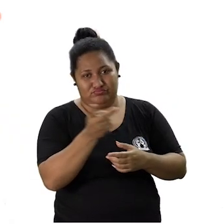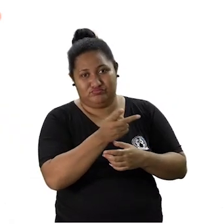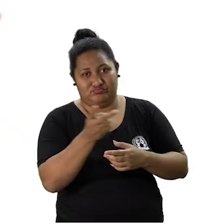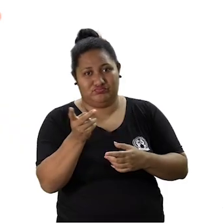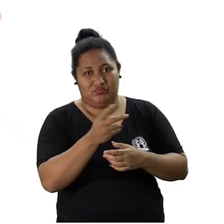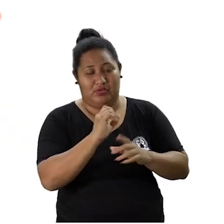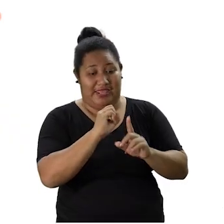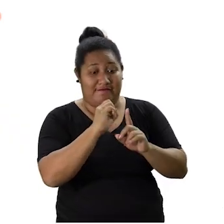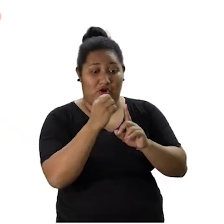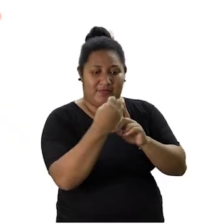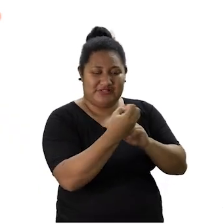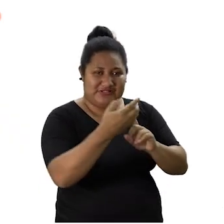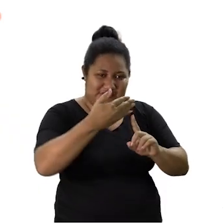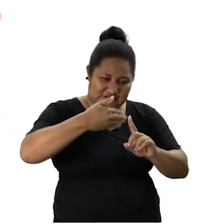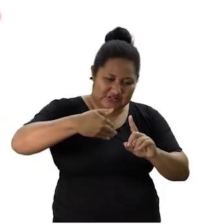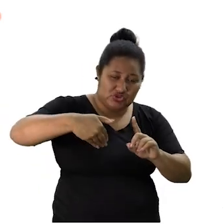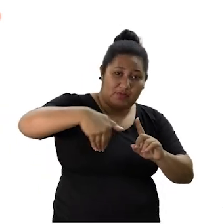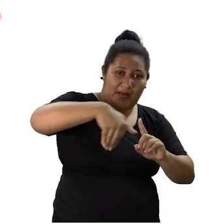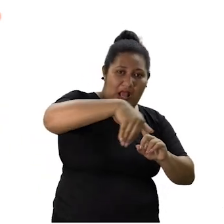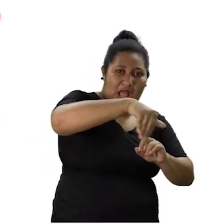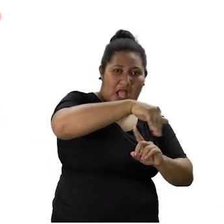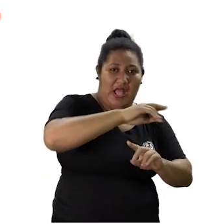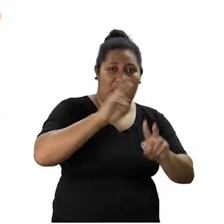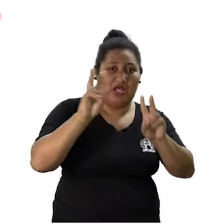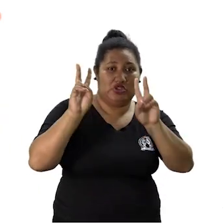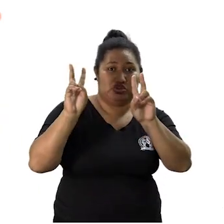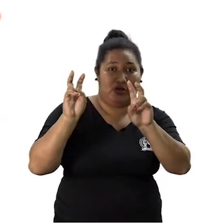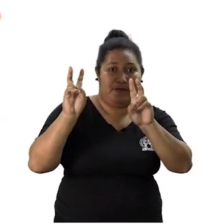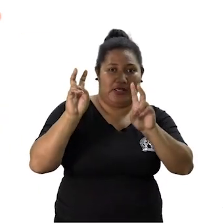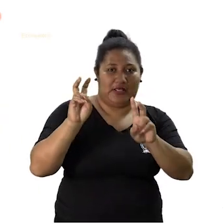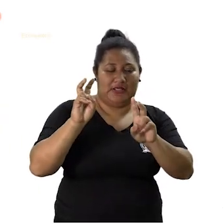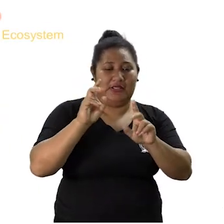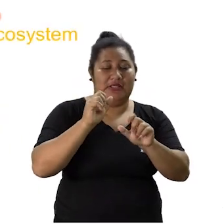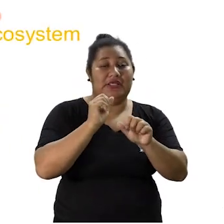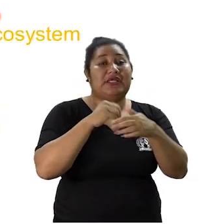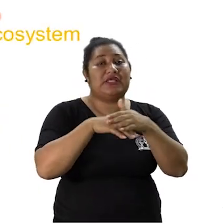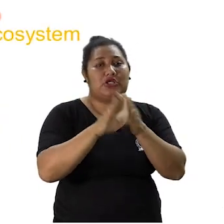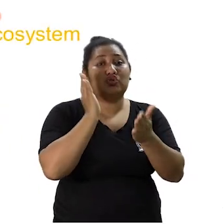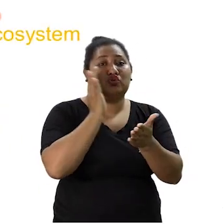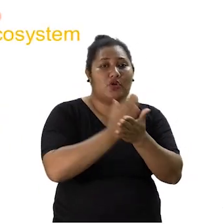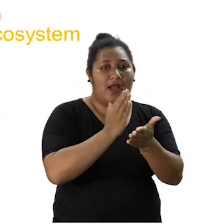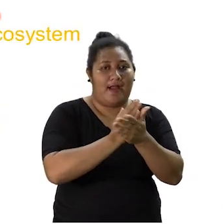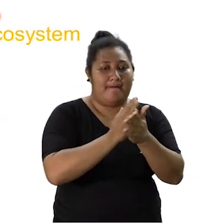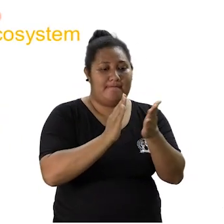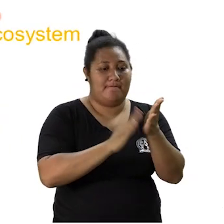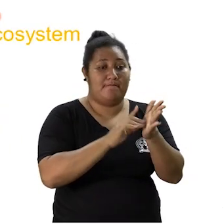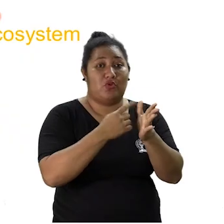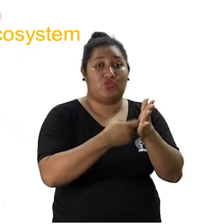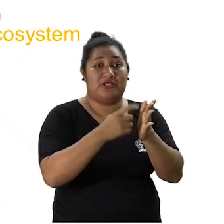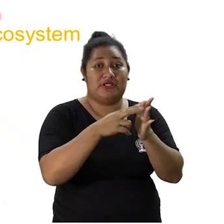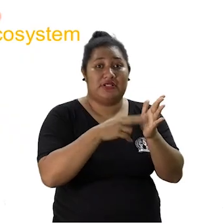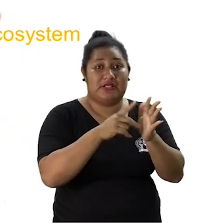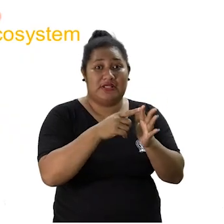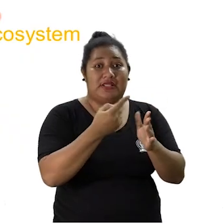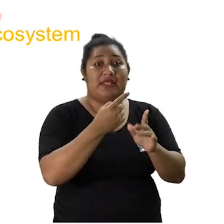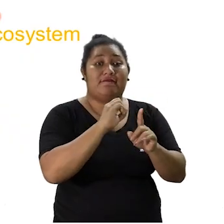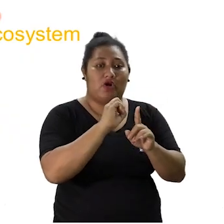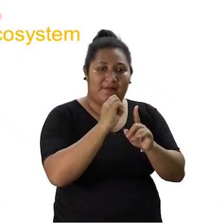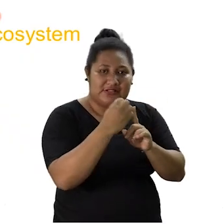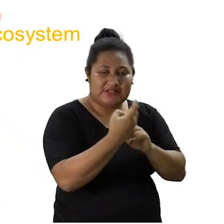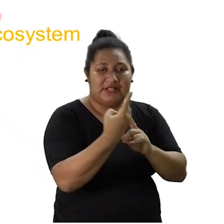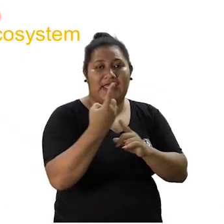le si o manga, o le kako topic, o le inshore marine environment, and then ecosystem. O